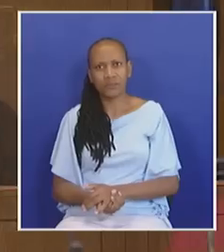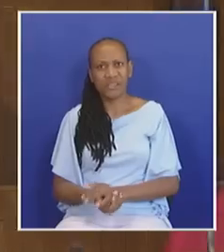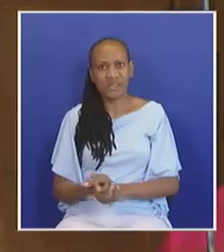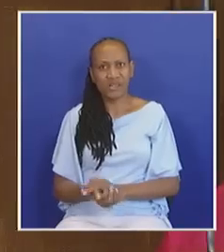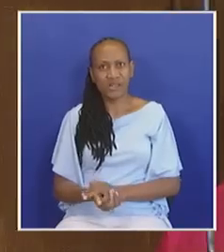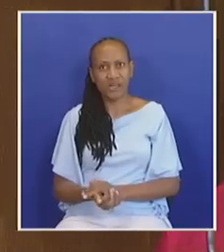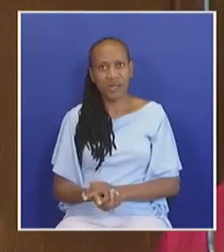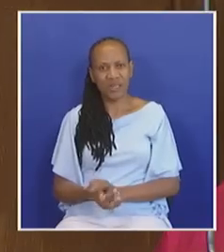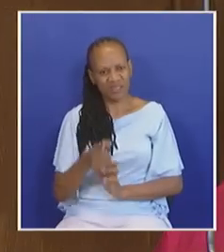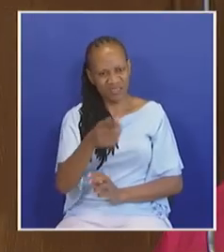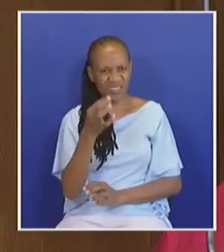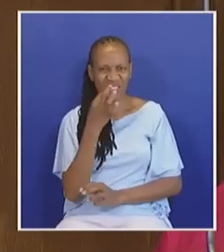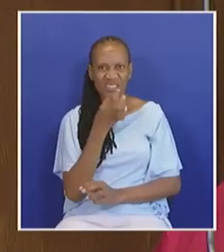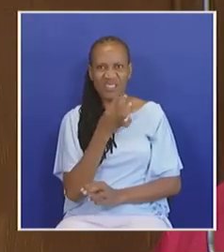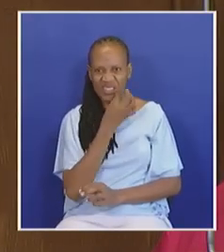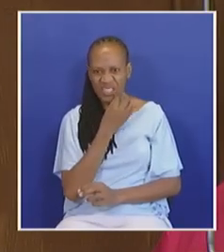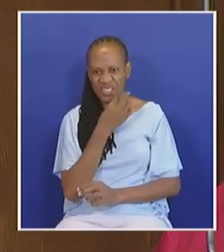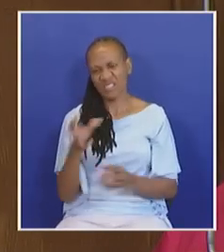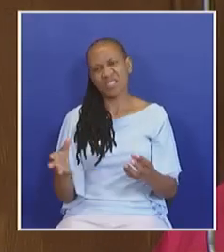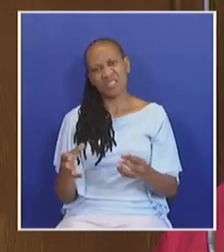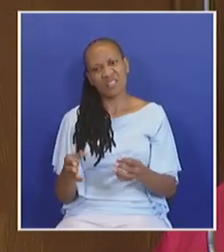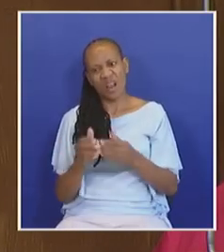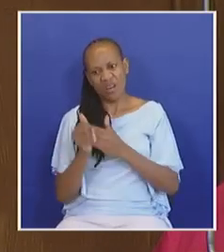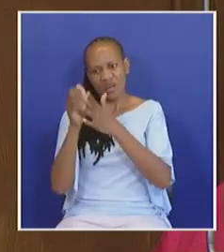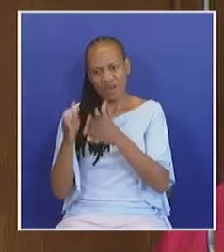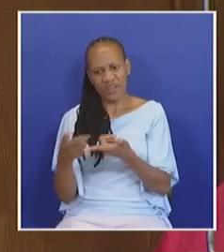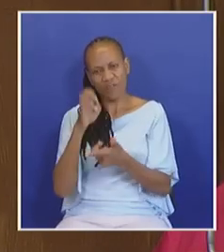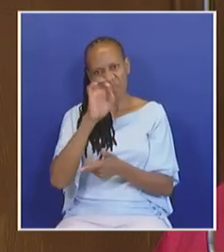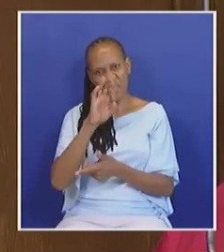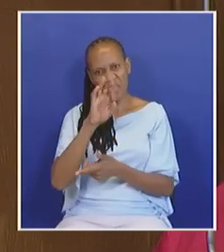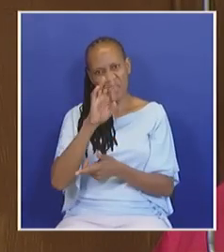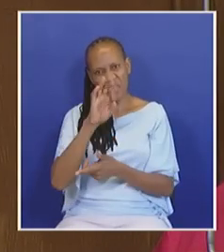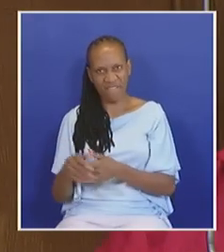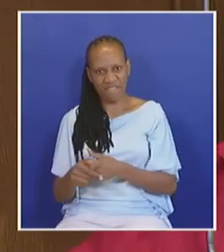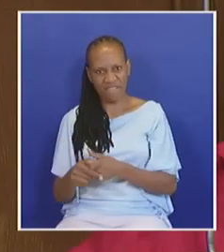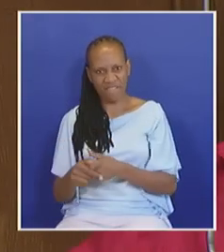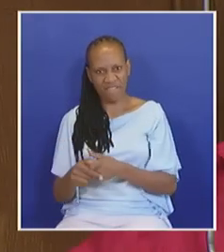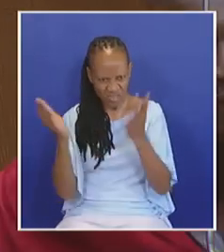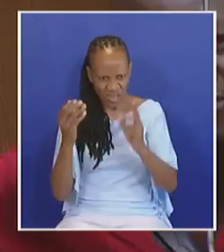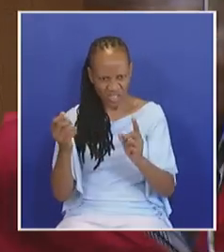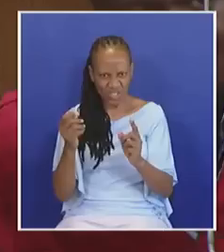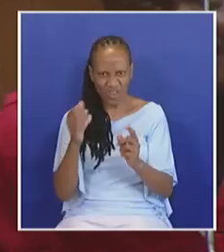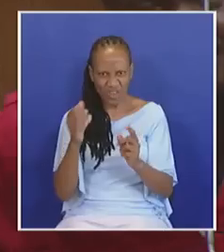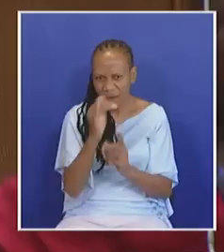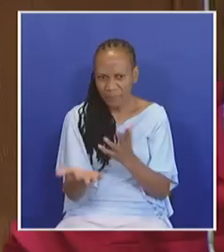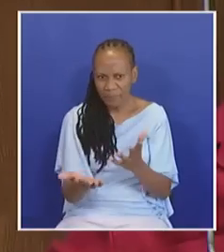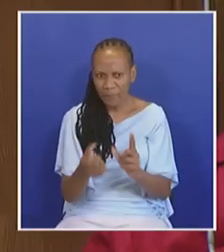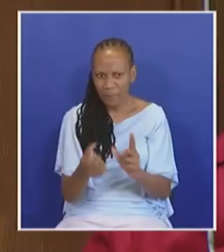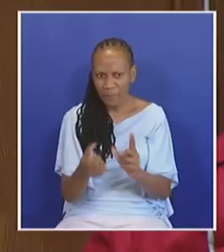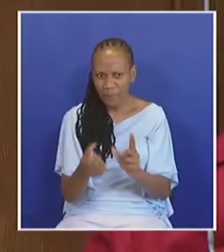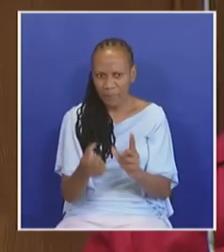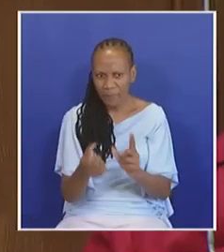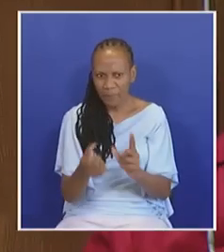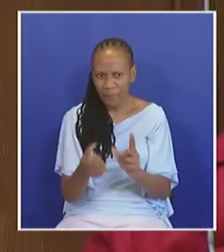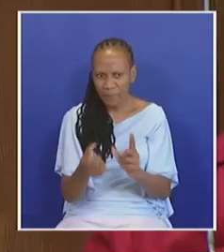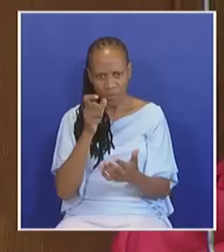going to say that our Commander-in-Chief of the Economic Freedom Fighters is enticing violence. Yes. He must withdraw. Yes. Thank